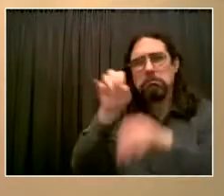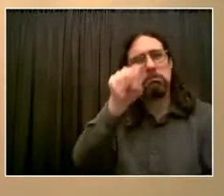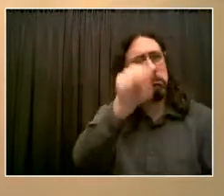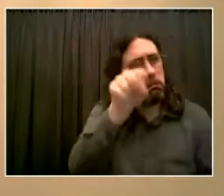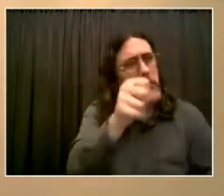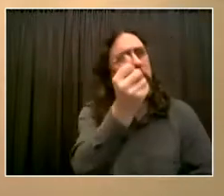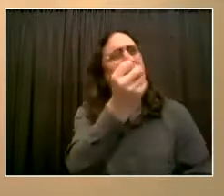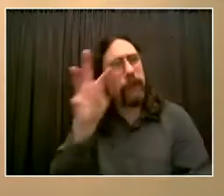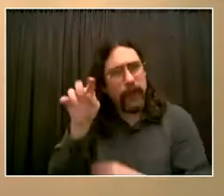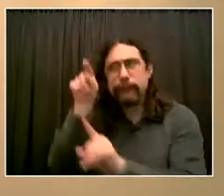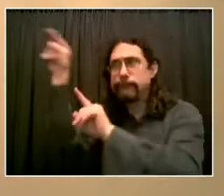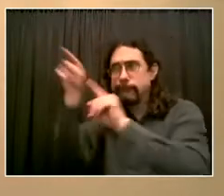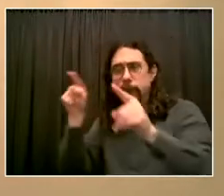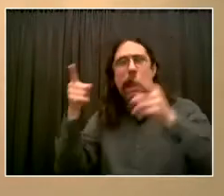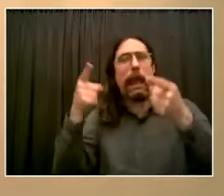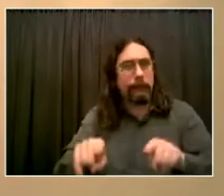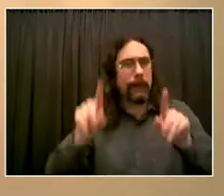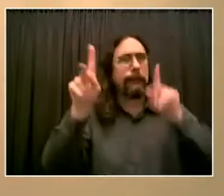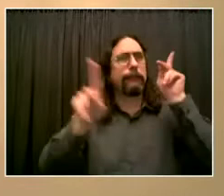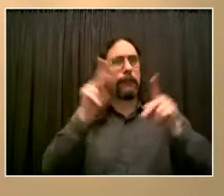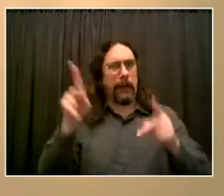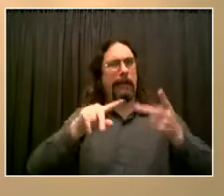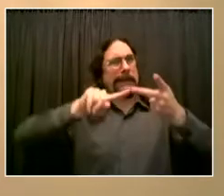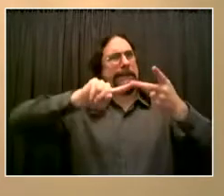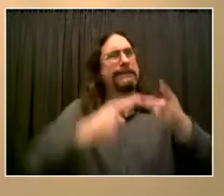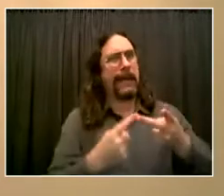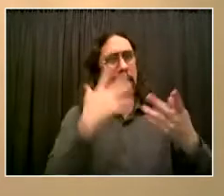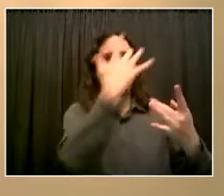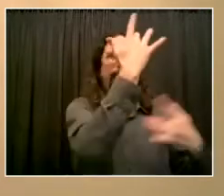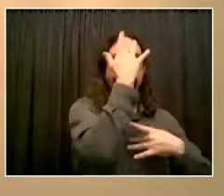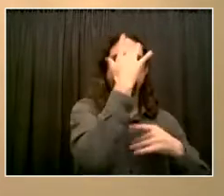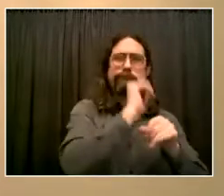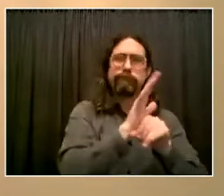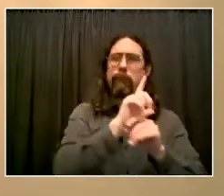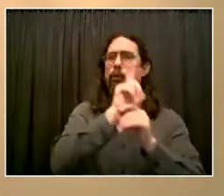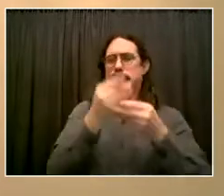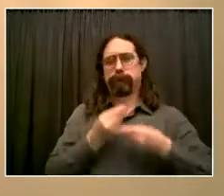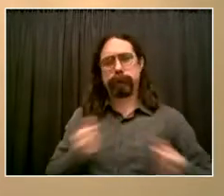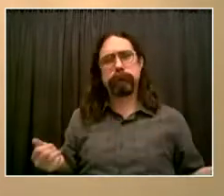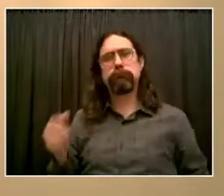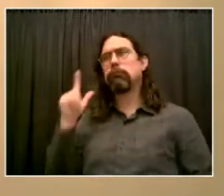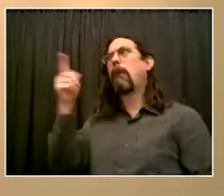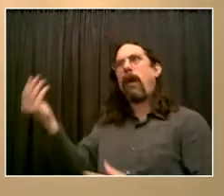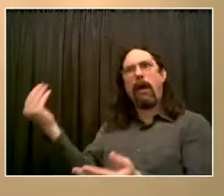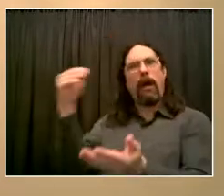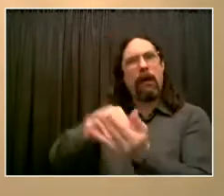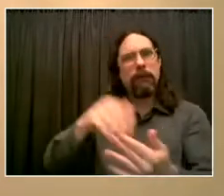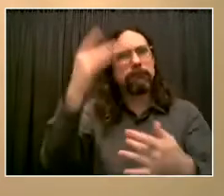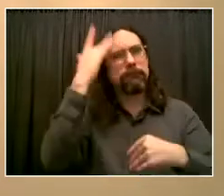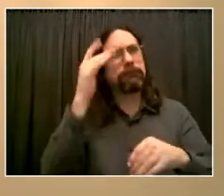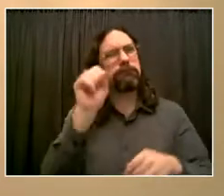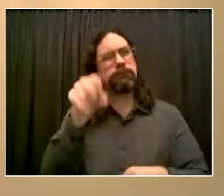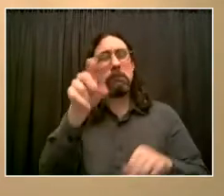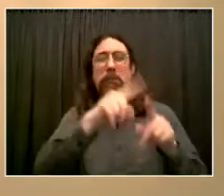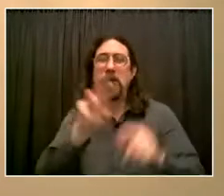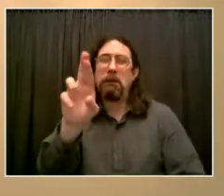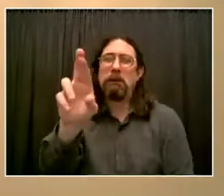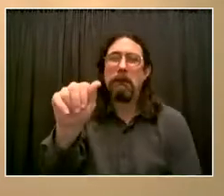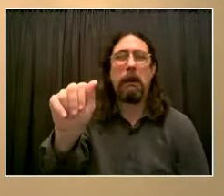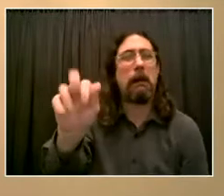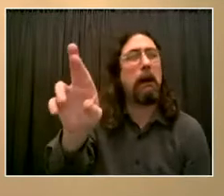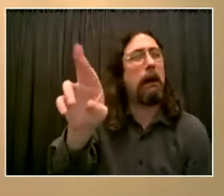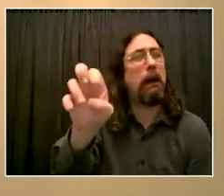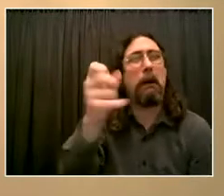There are some of the variants, particularly the B1351 and P1 variants. Those are the ones